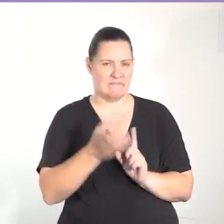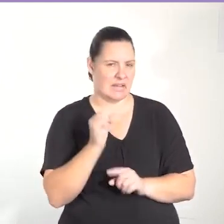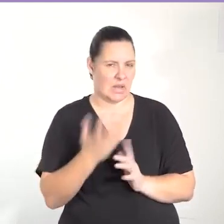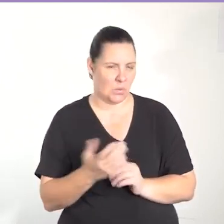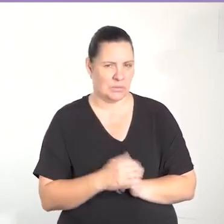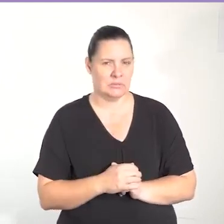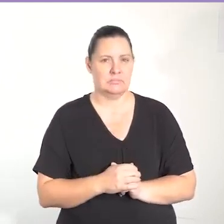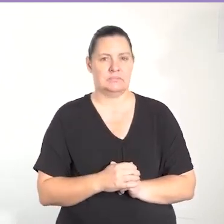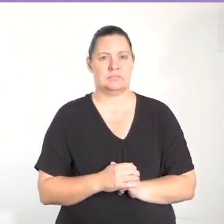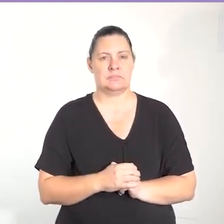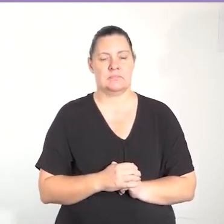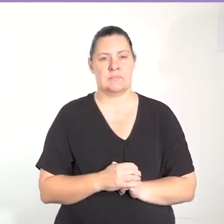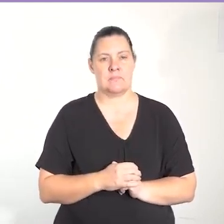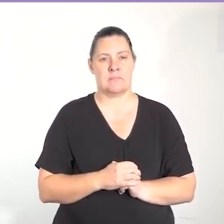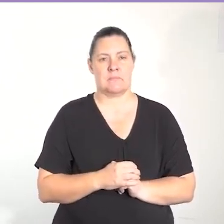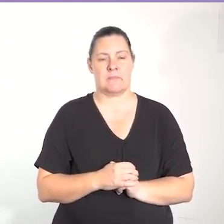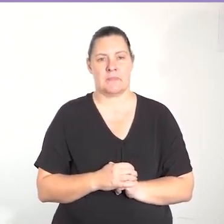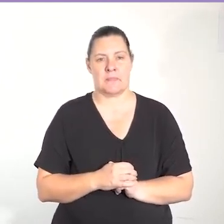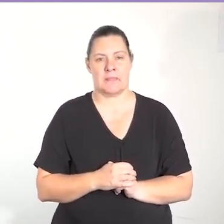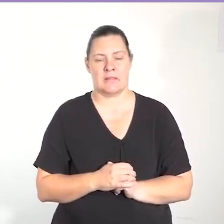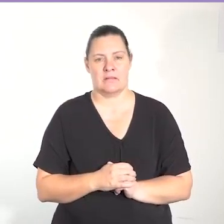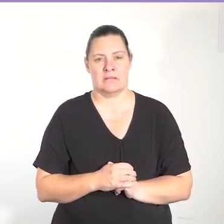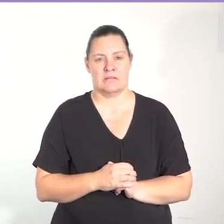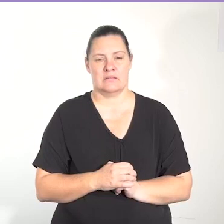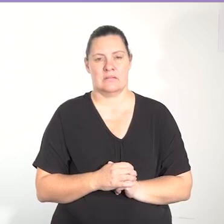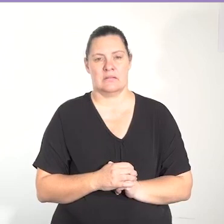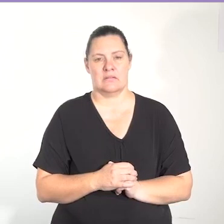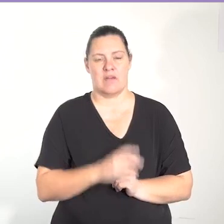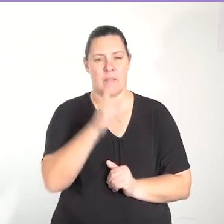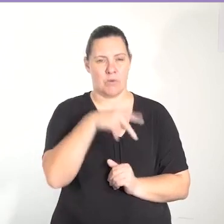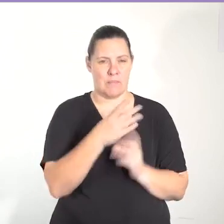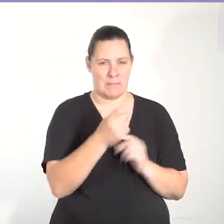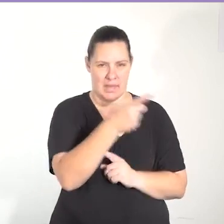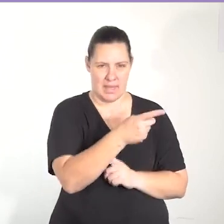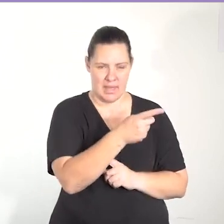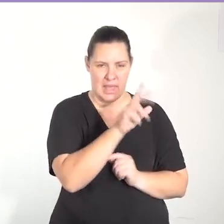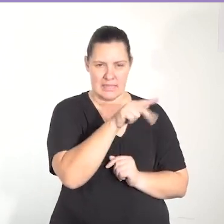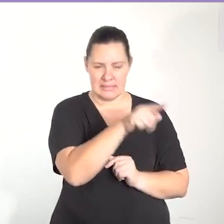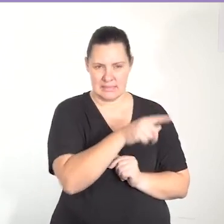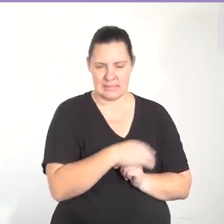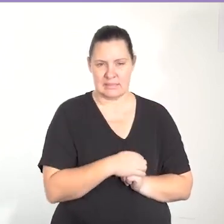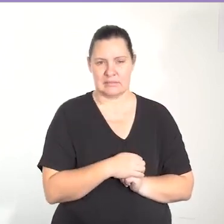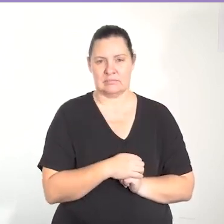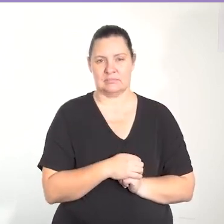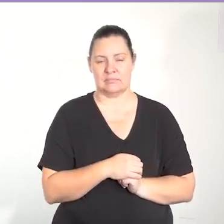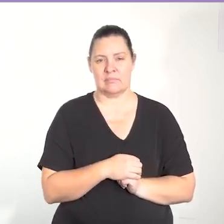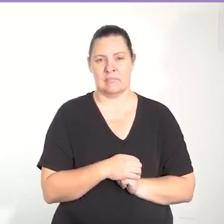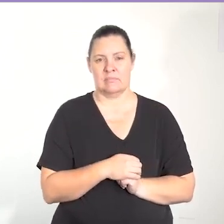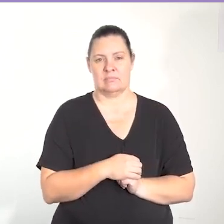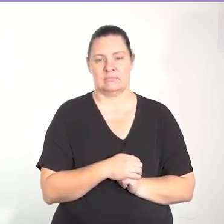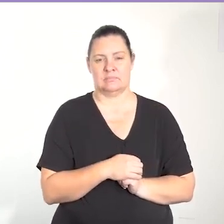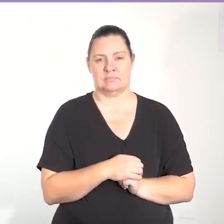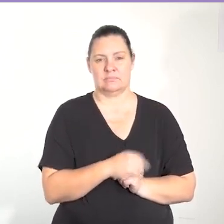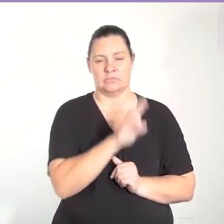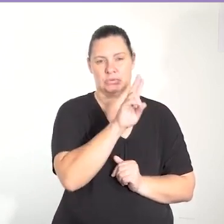HCF? Let us write 18 using prime numbers. Do you remember how to do that? So